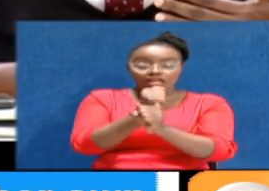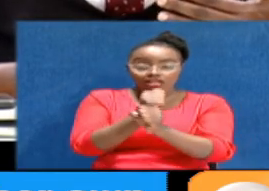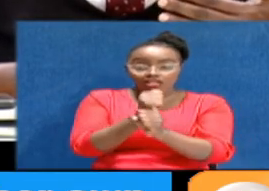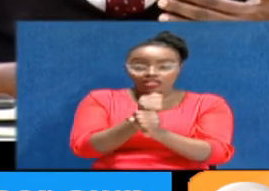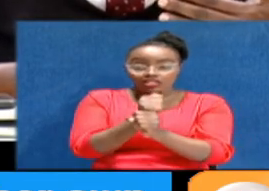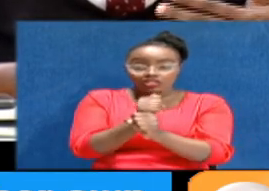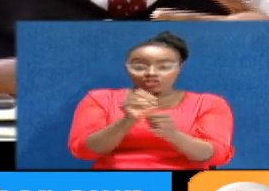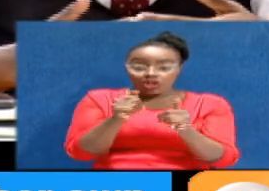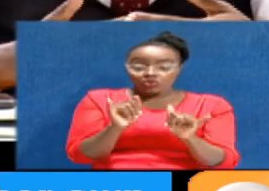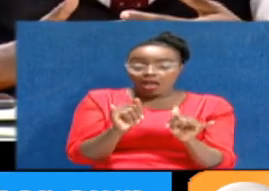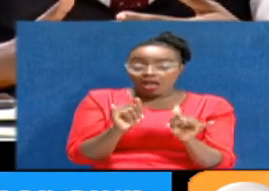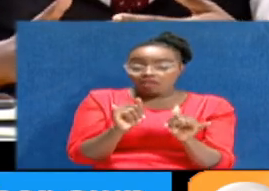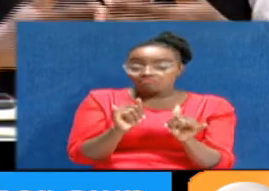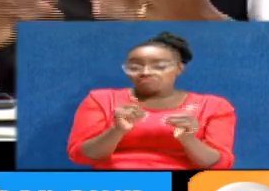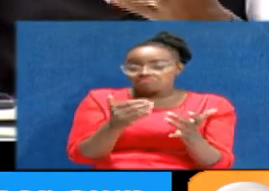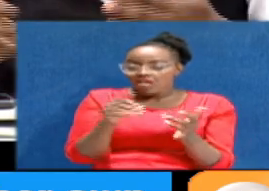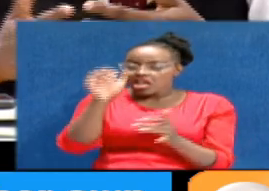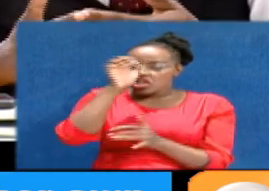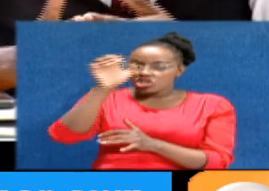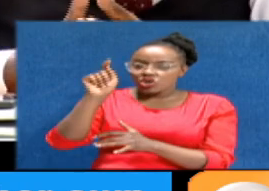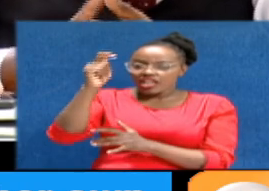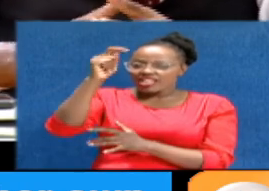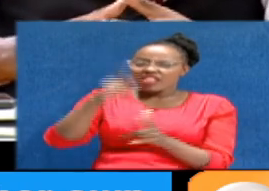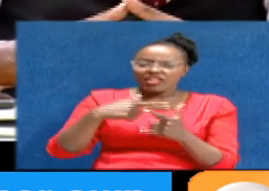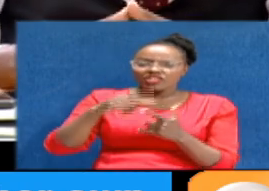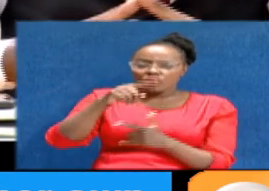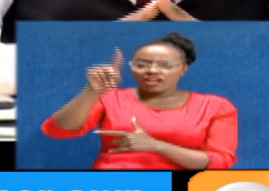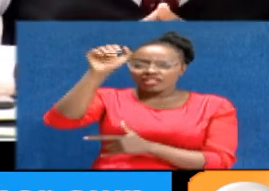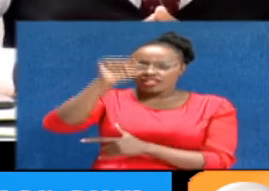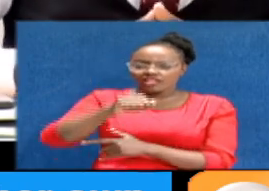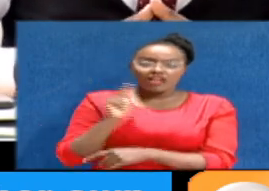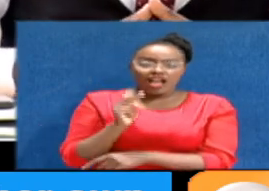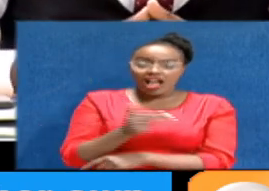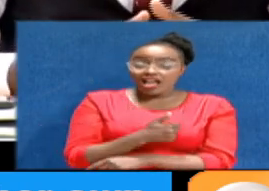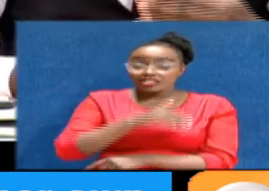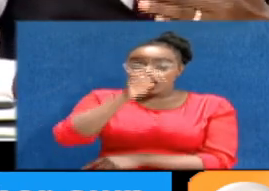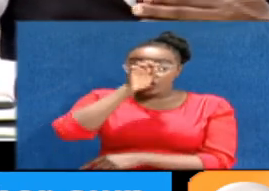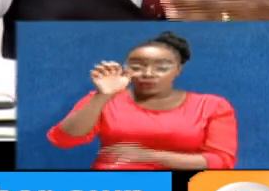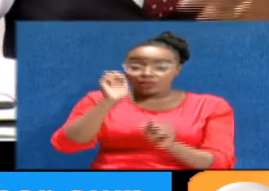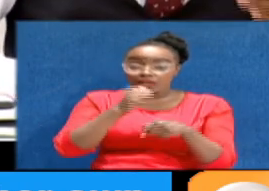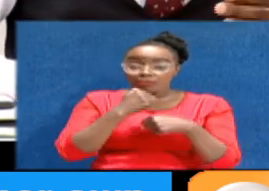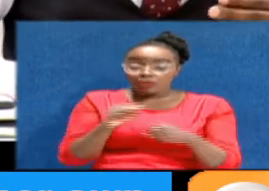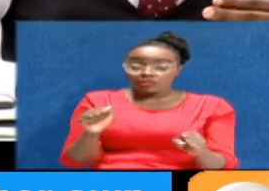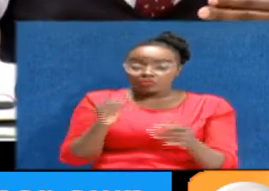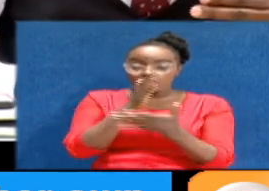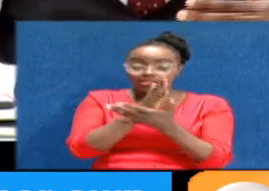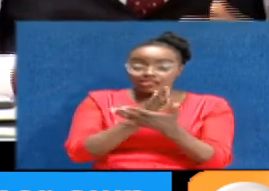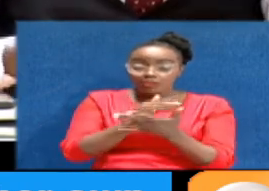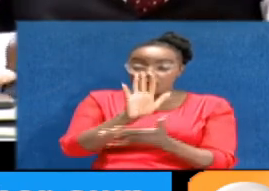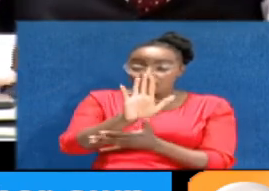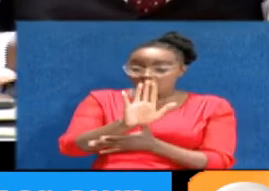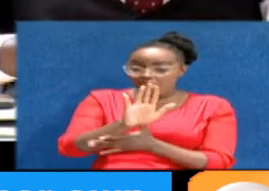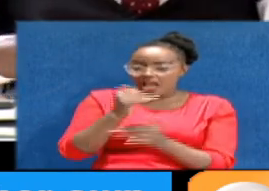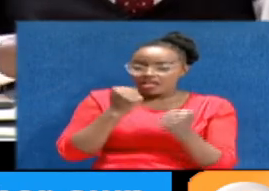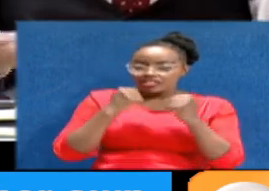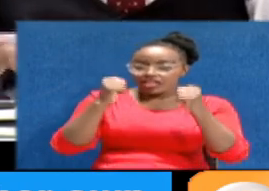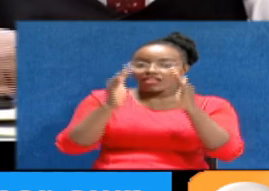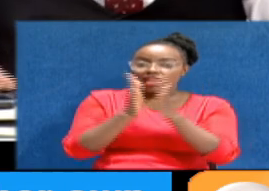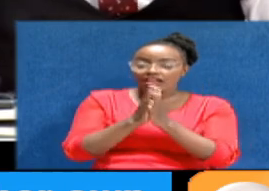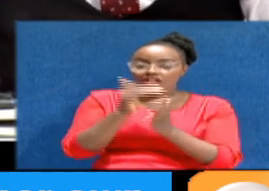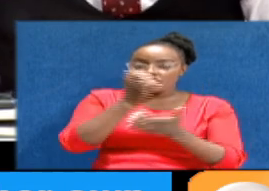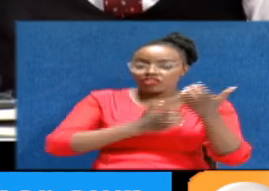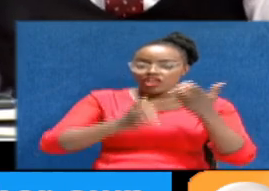bypass Kenya. So you're totally right. We cannot overlook some of their strengths, and